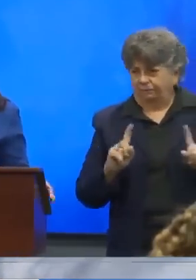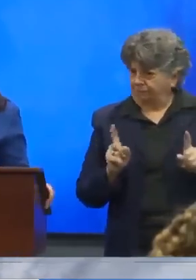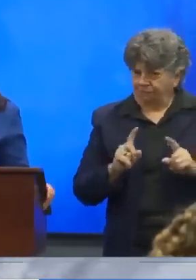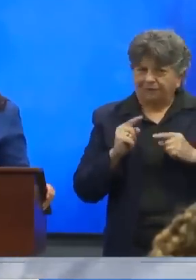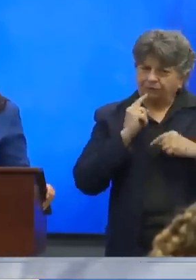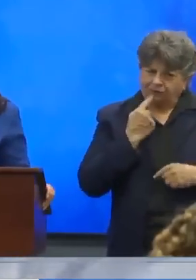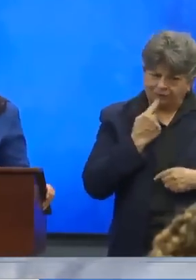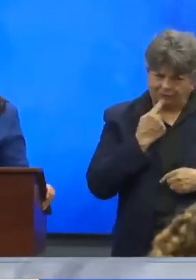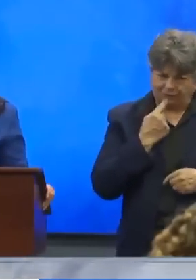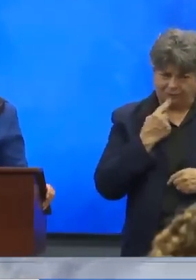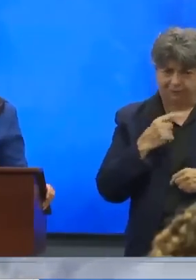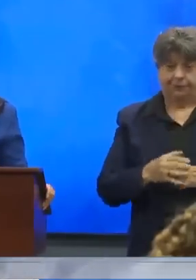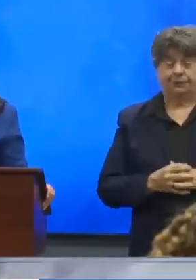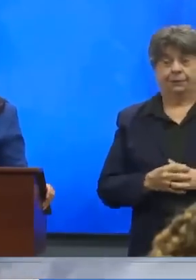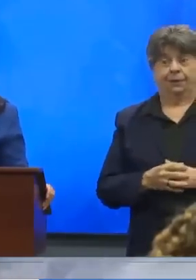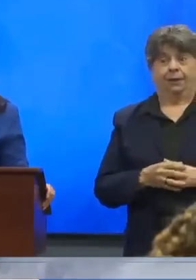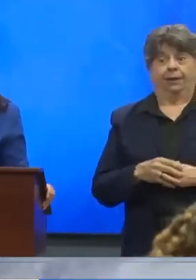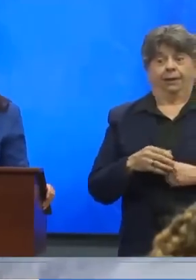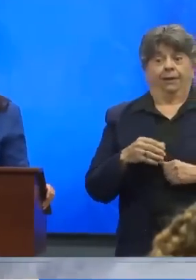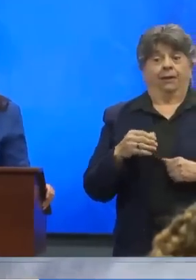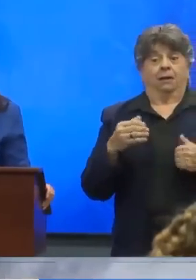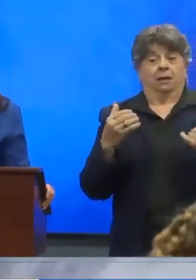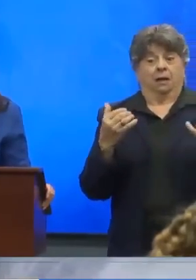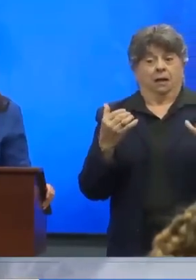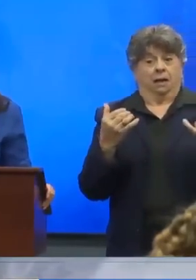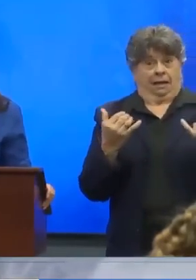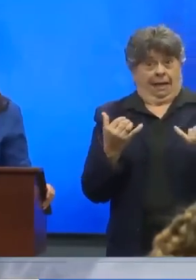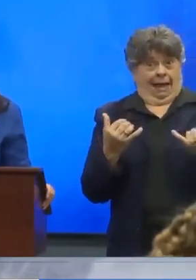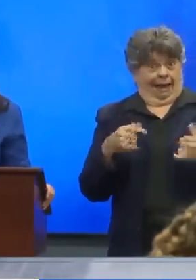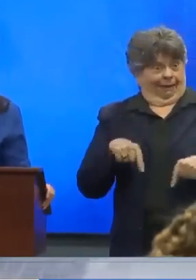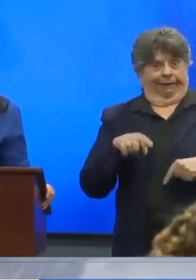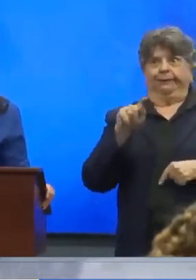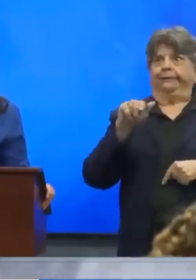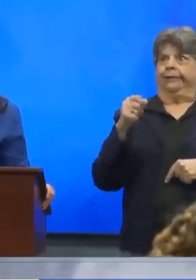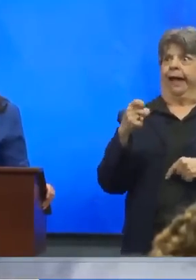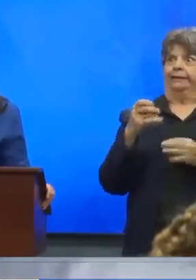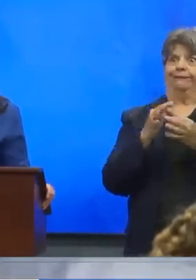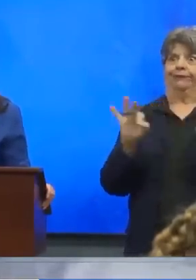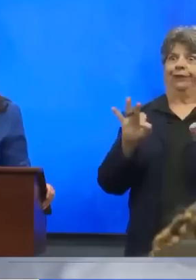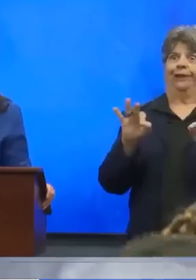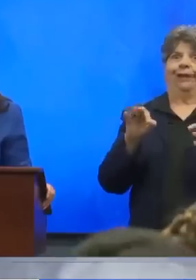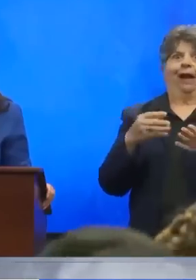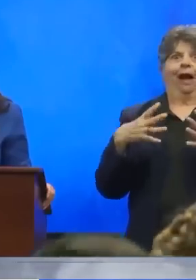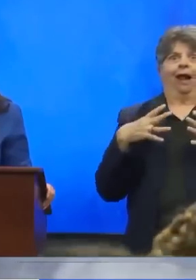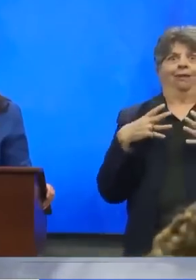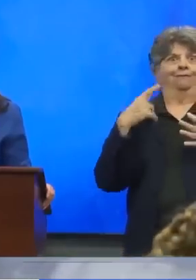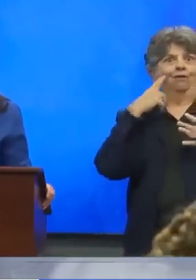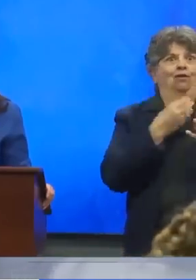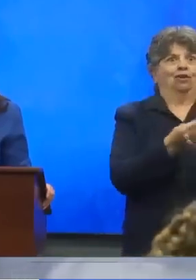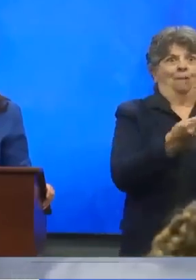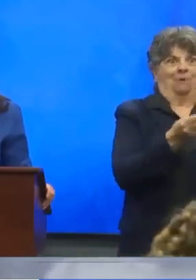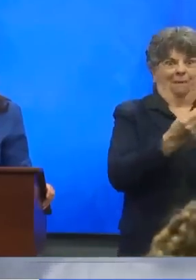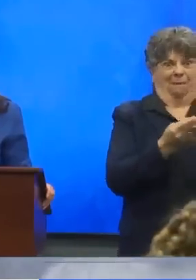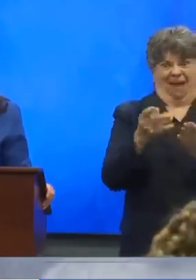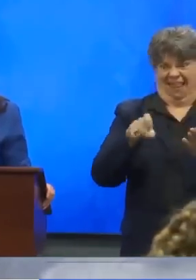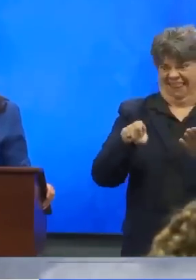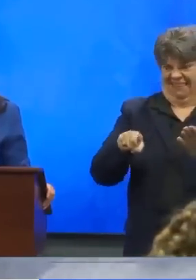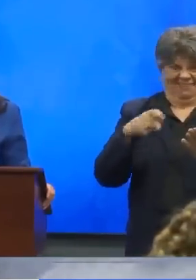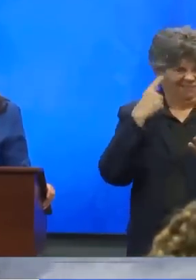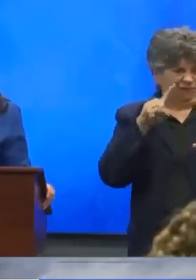now so that everyone can be storm prepared. Go out, get the items that are on the list. If you need that list, you can go